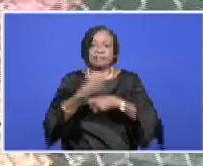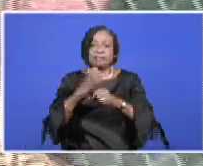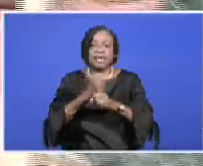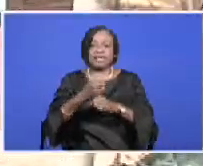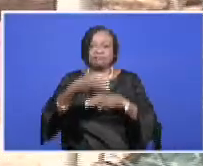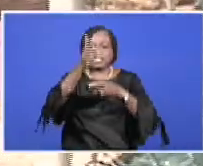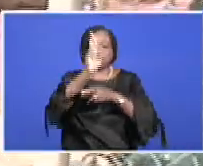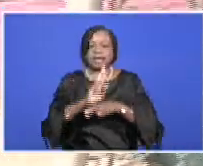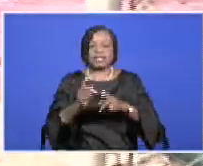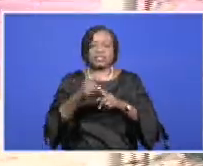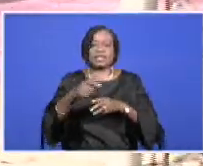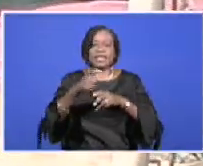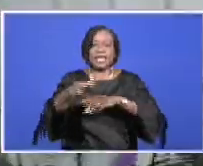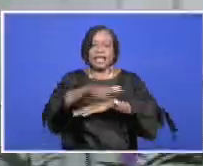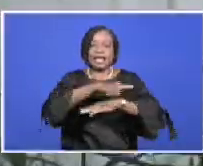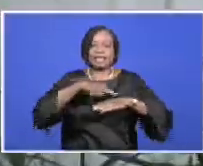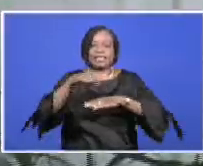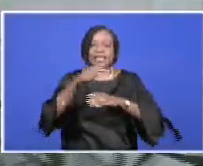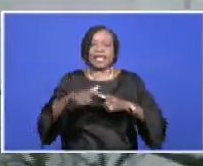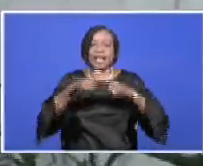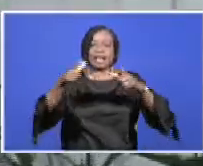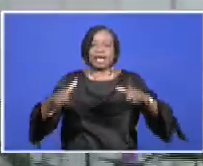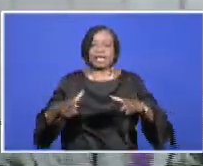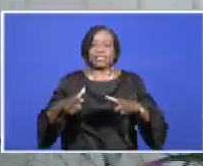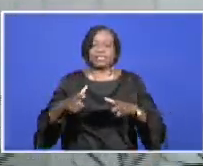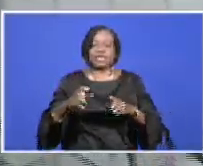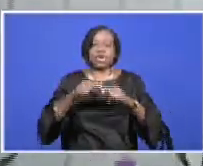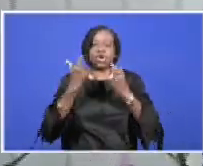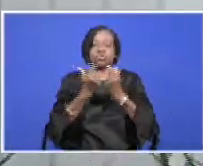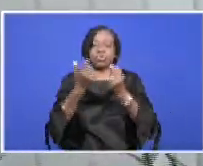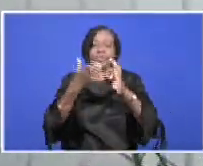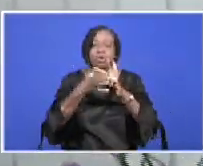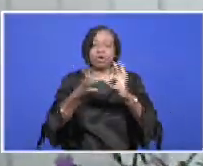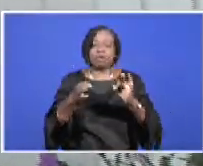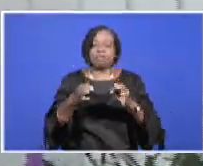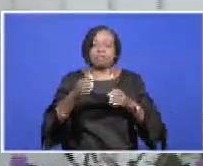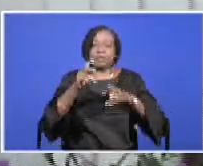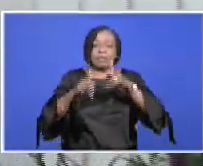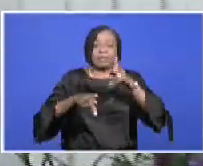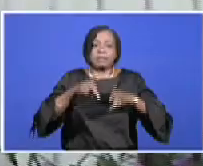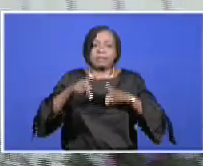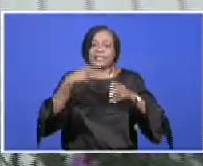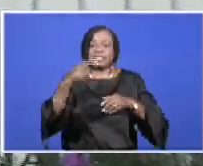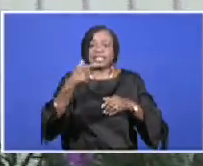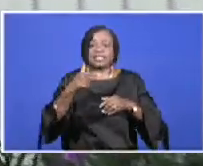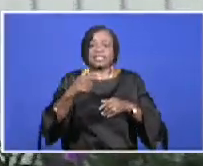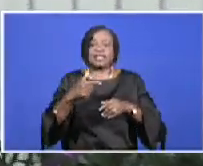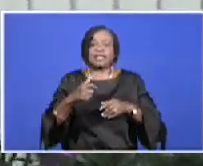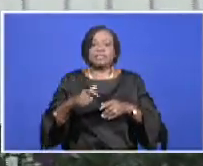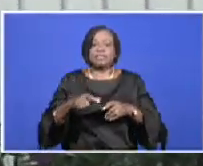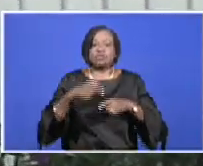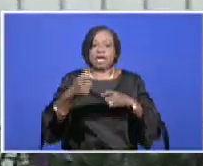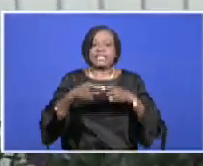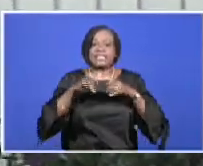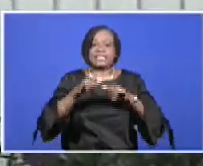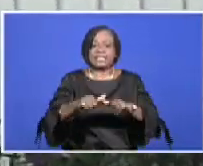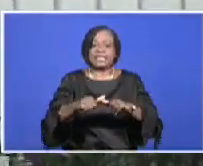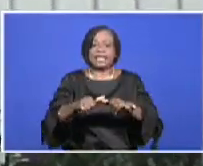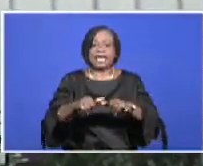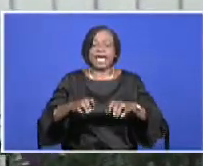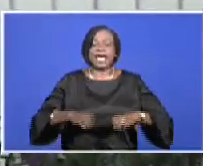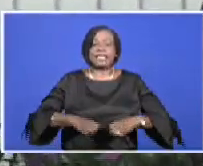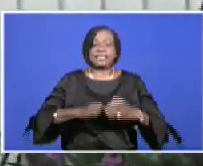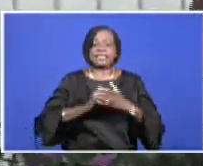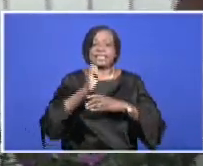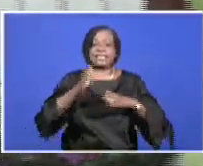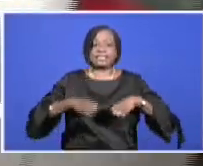She submits that a large group of residents believe these leases or grants still exist, and therefore they have a right to occupy the land.